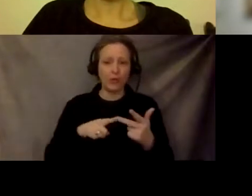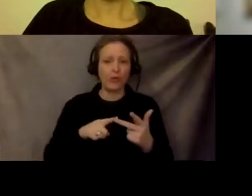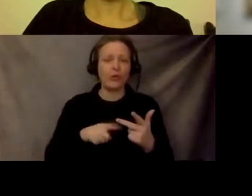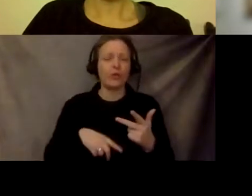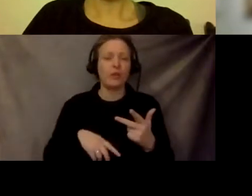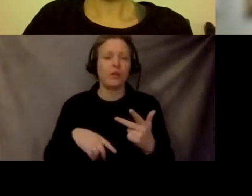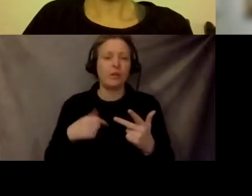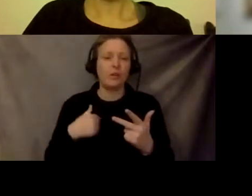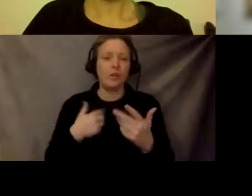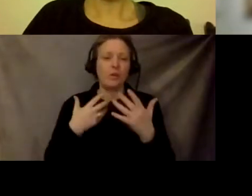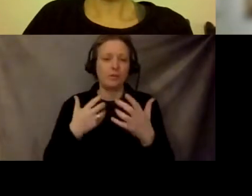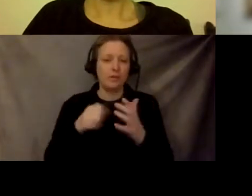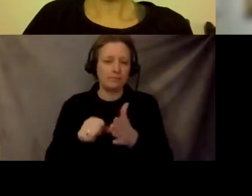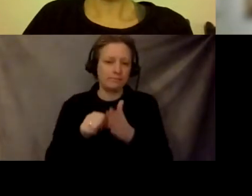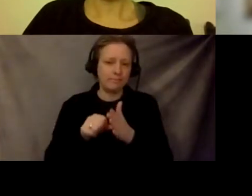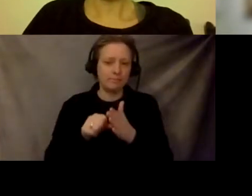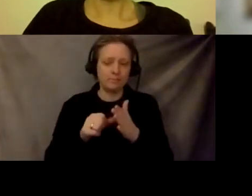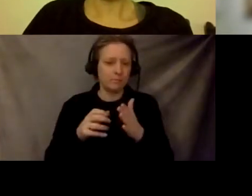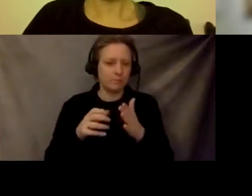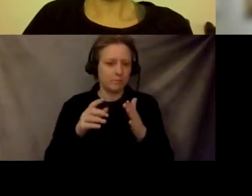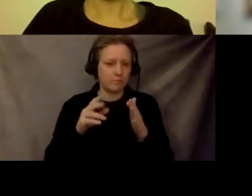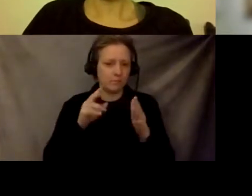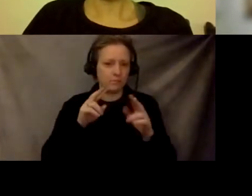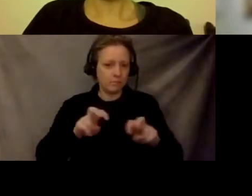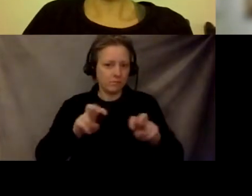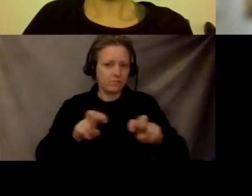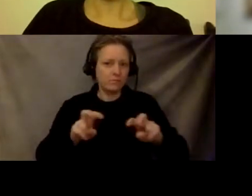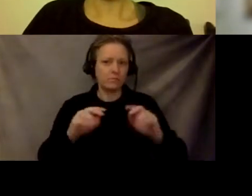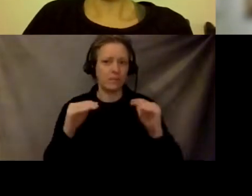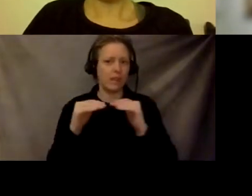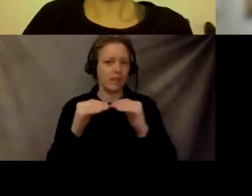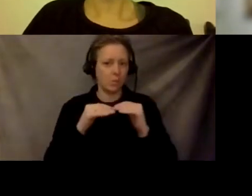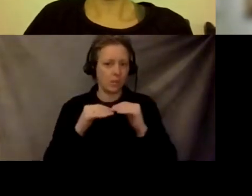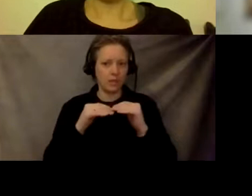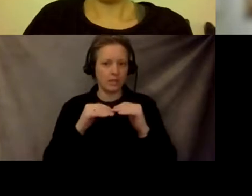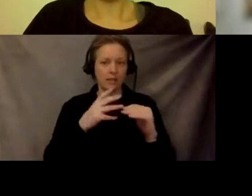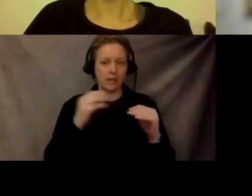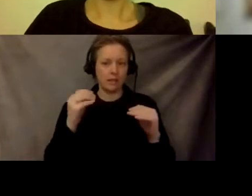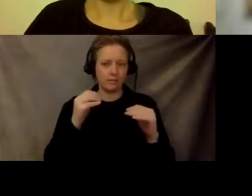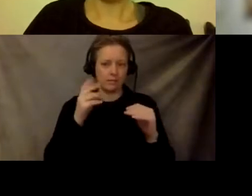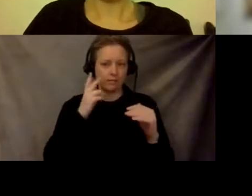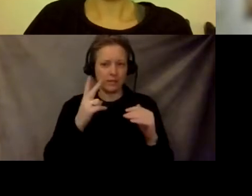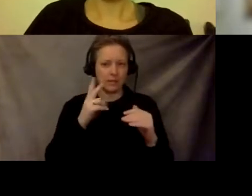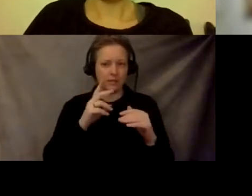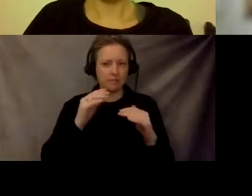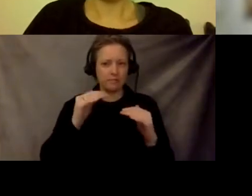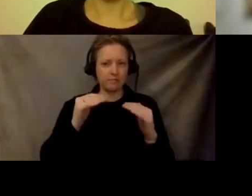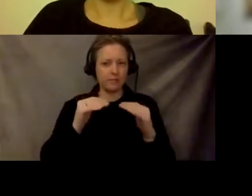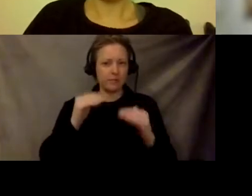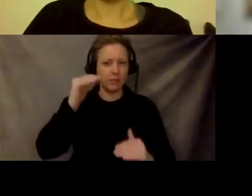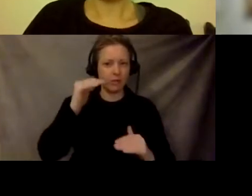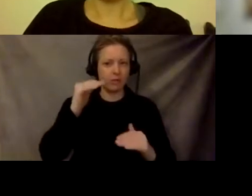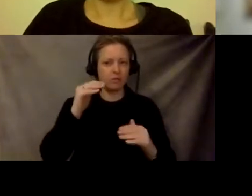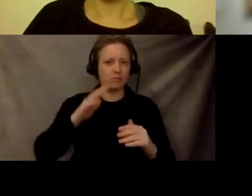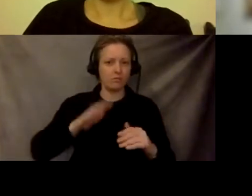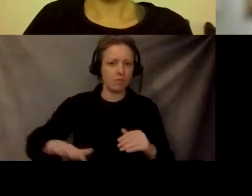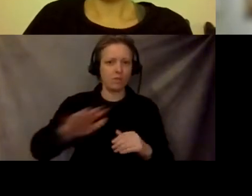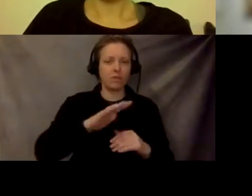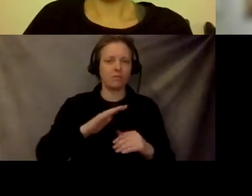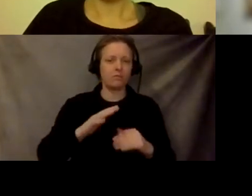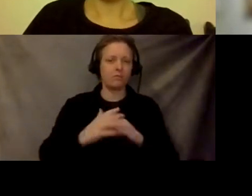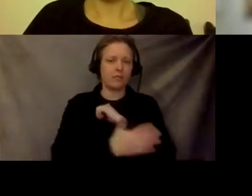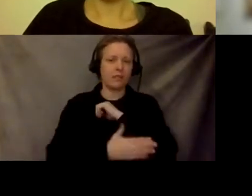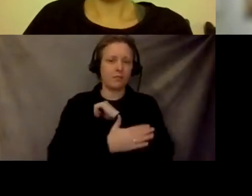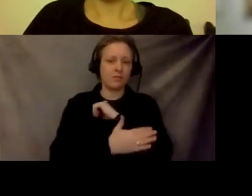the equity lens and the inequity around different parts of the county. I have a number of scientists, you know me,